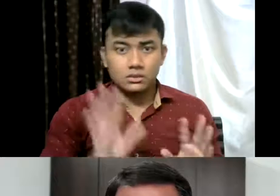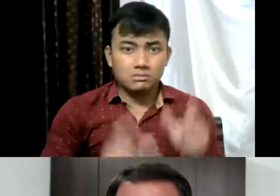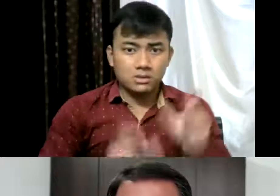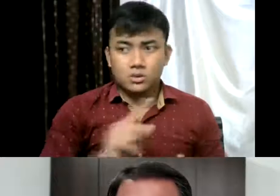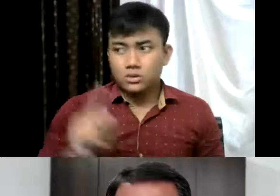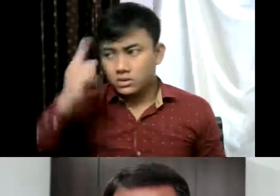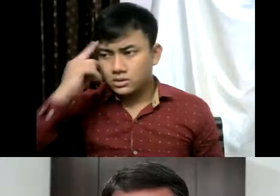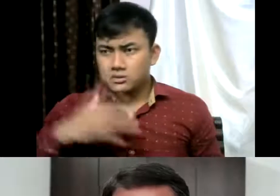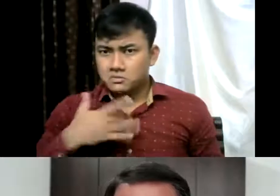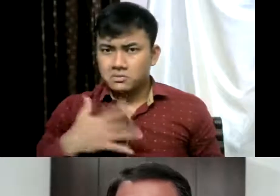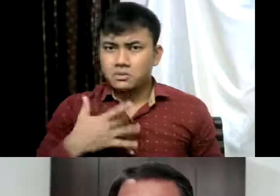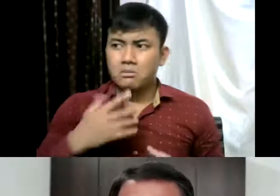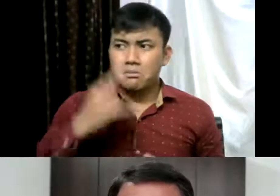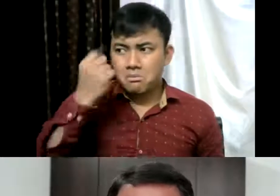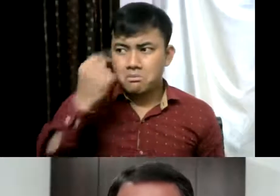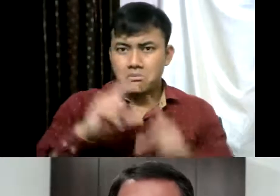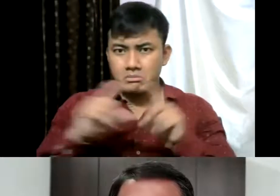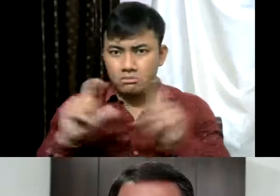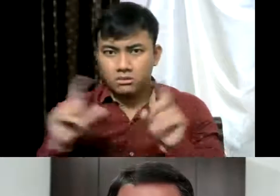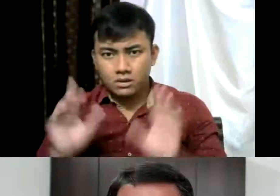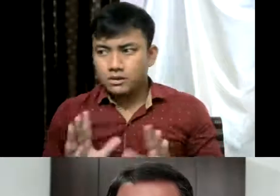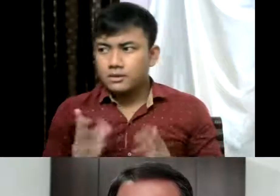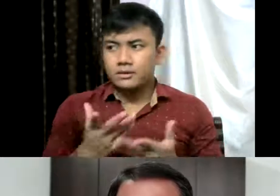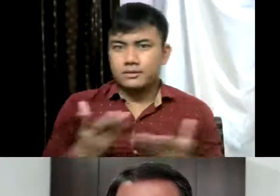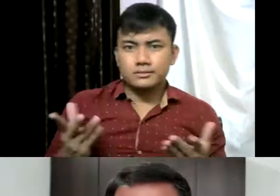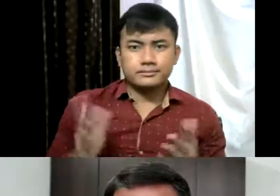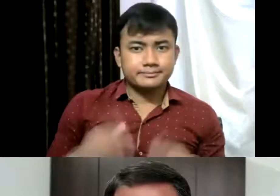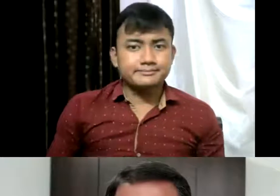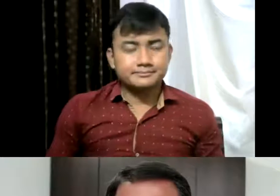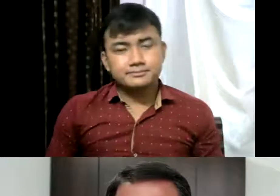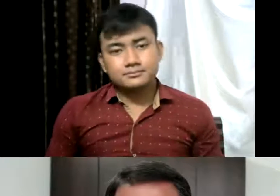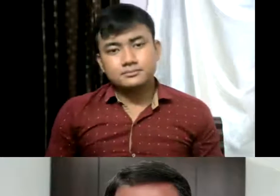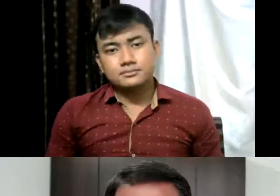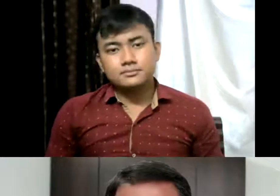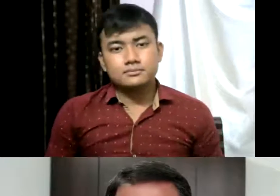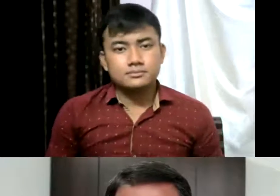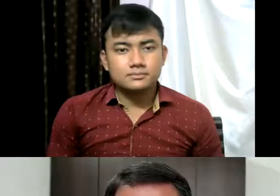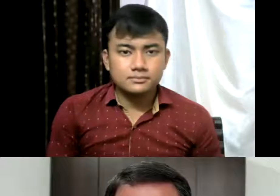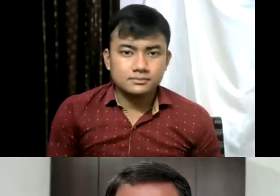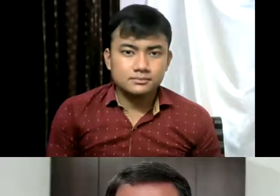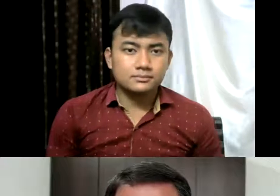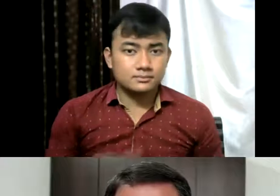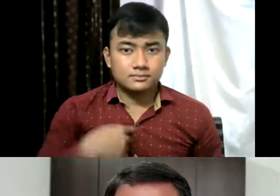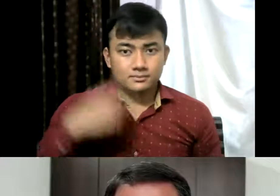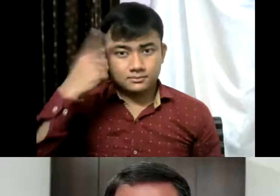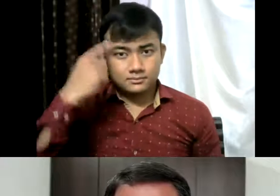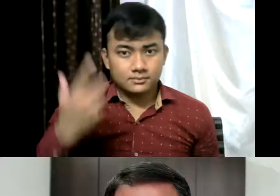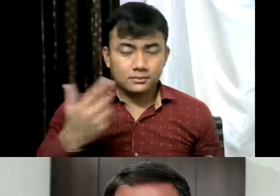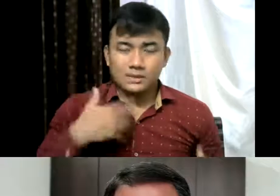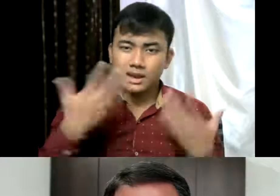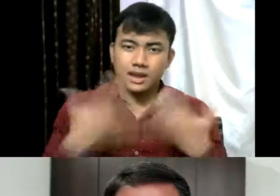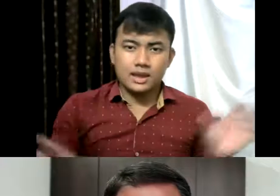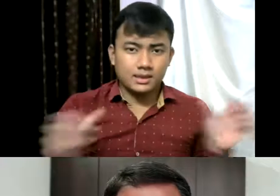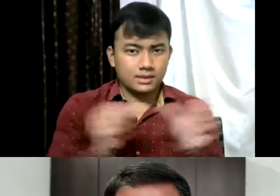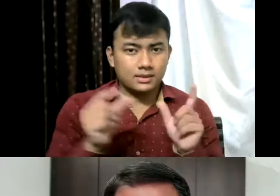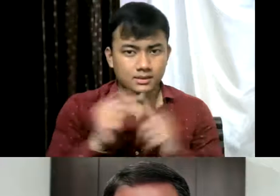man and woman, and of course everyone in between is just like has supposed to fit in here and there. I think like any app that I would want would